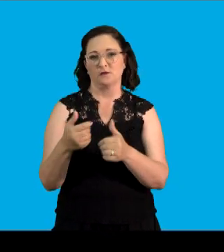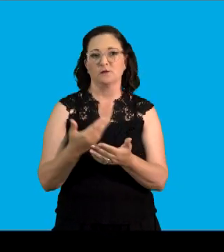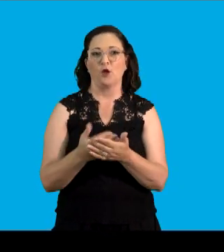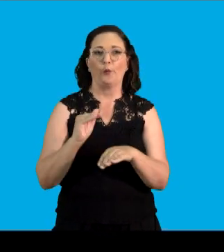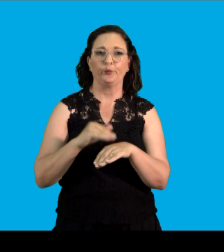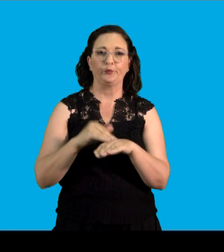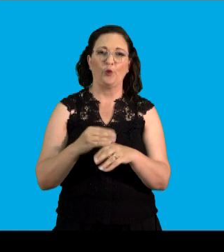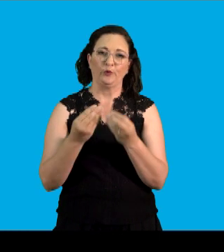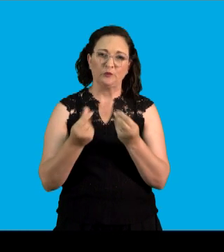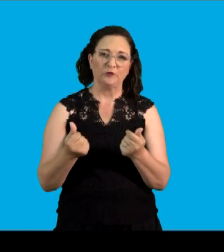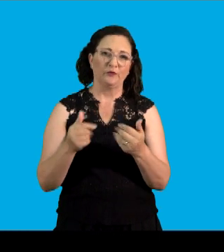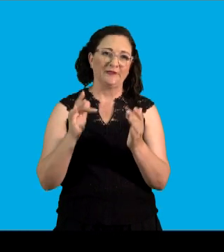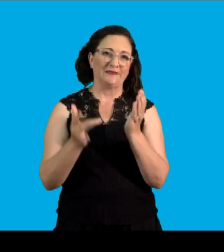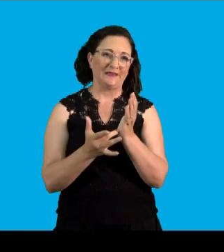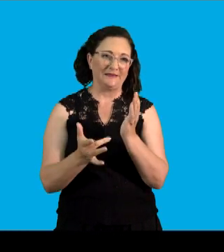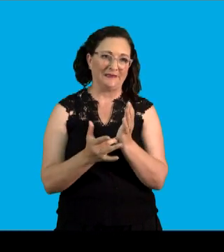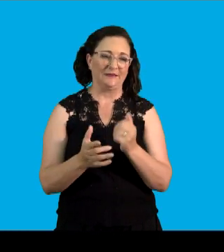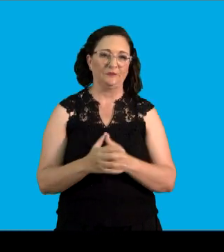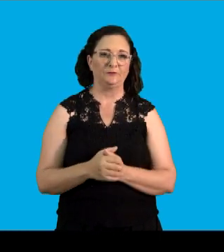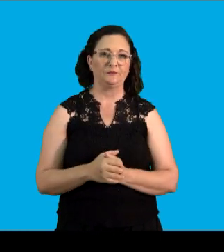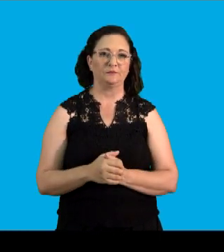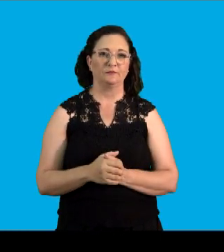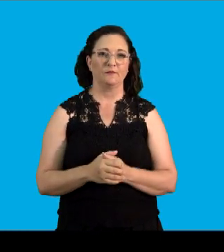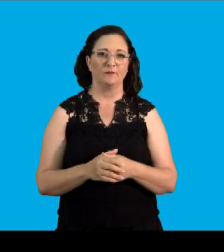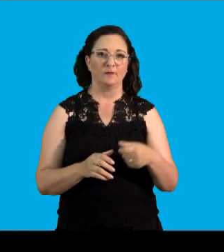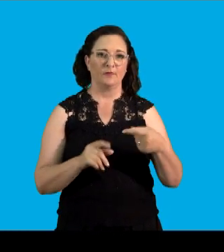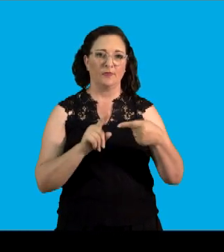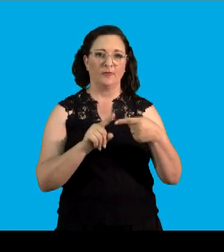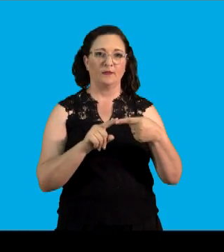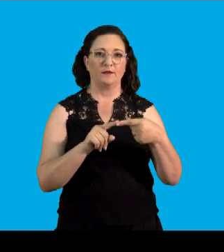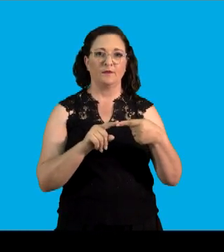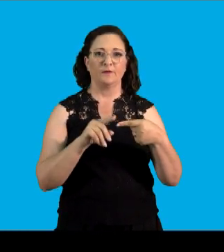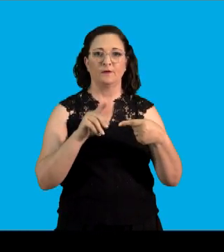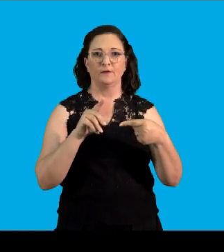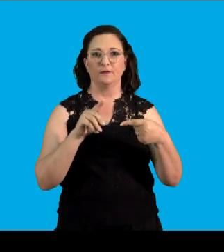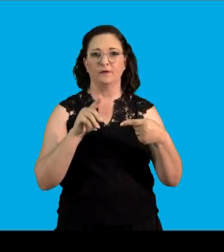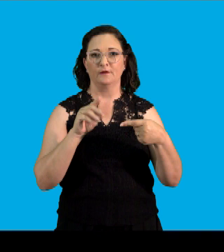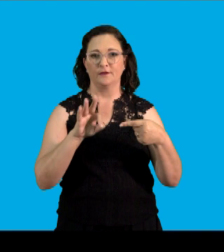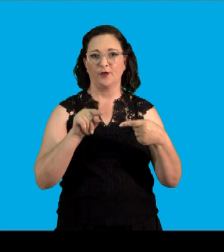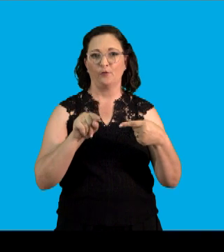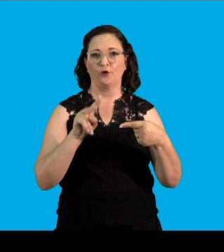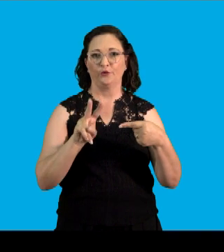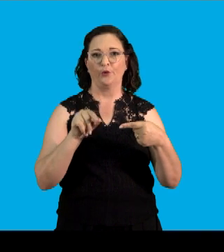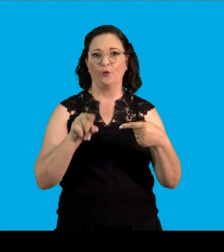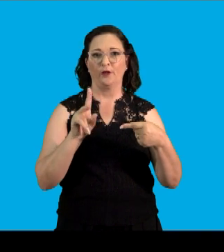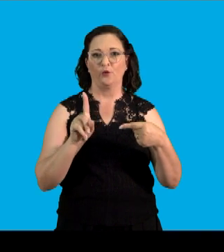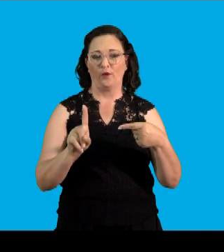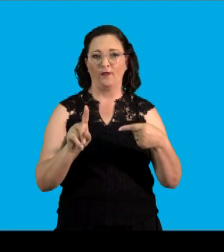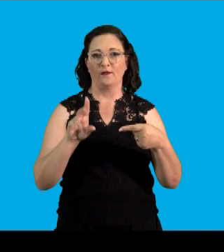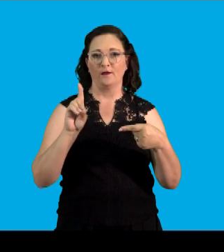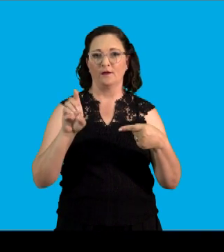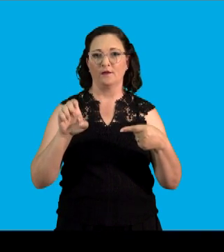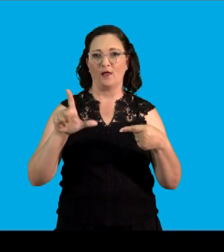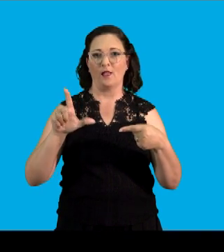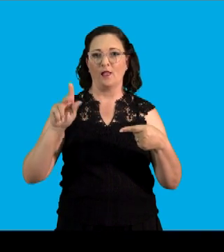solving technique. You're just giving the problem solving technique. 3.2.1, obviously it's your Delphi. You write your Delphi technique here,